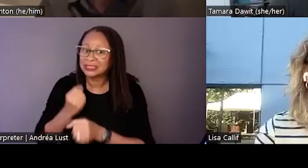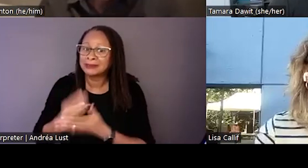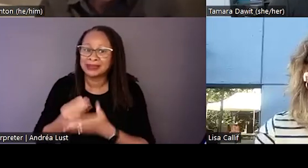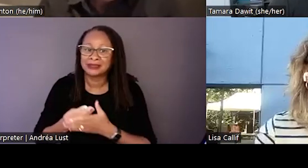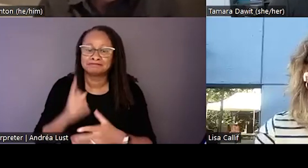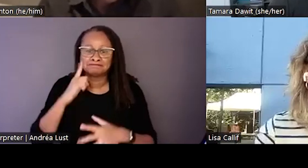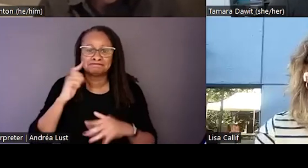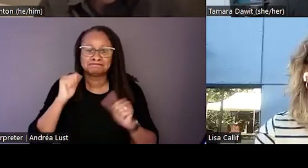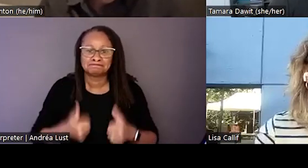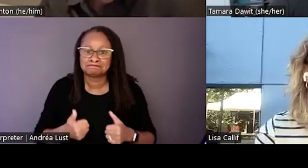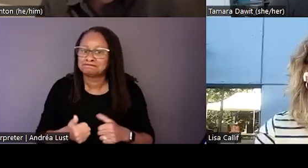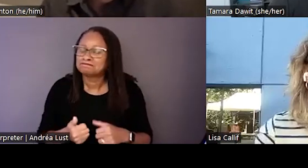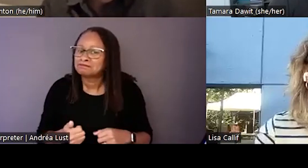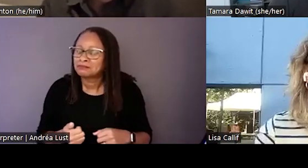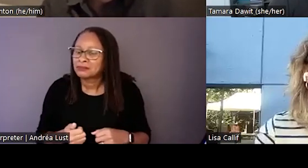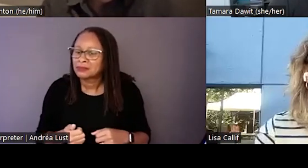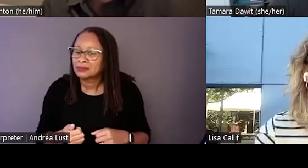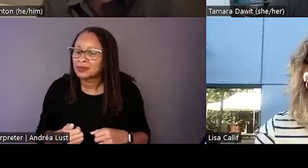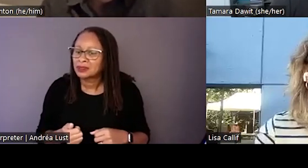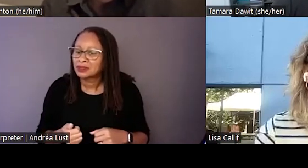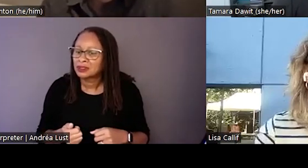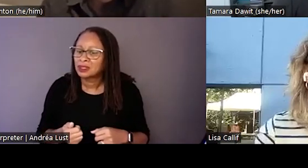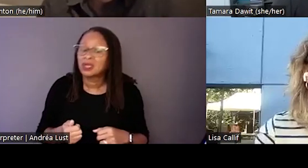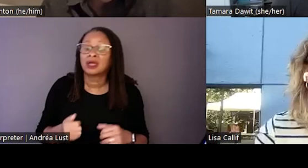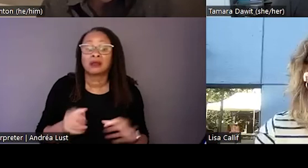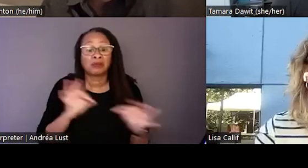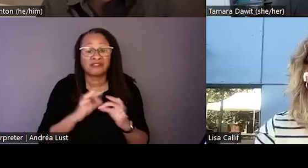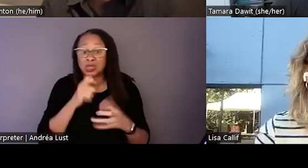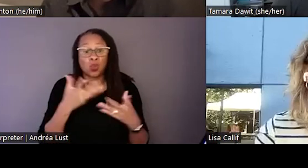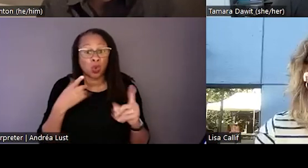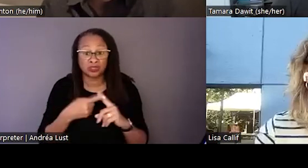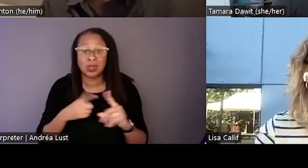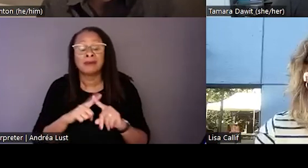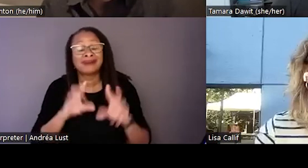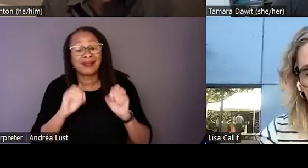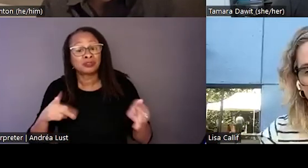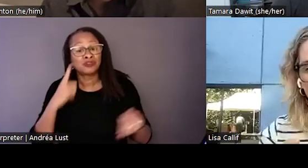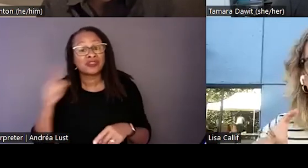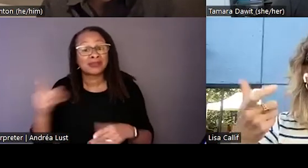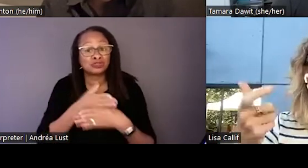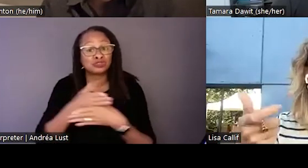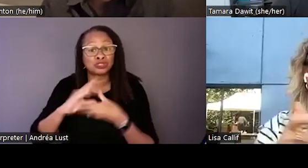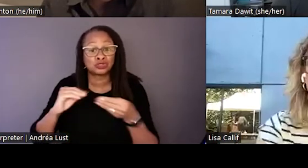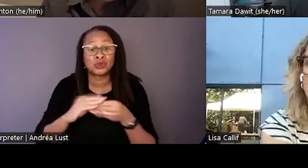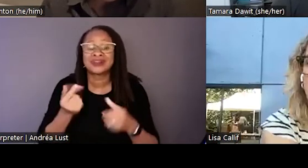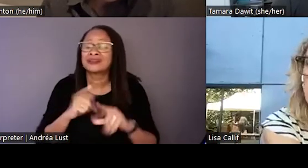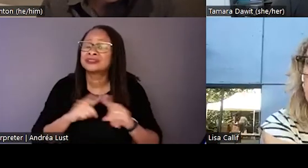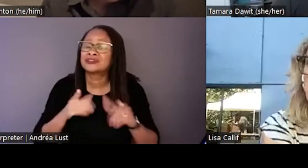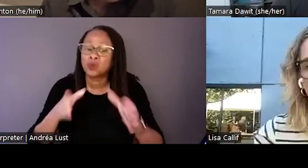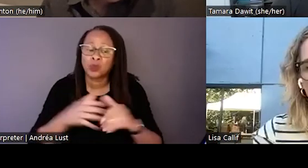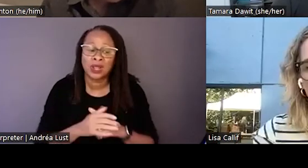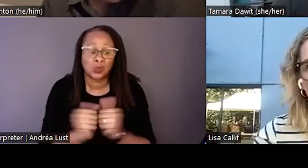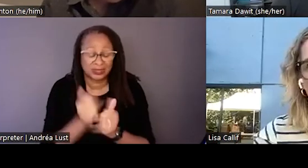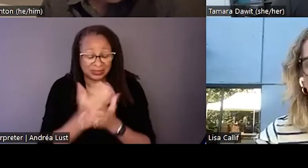And ideally, they probably don't want to, but it is an opportunity for them to tell their story, maybe in a slightly different way, maybe with some controls over